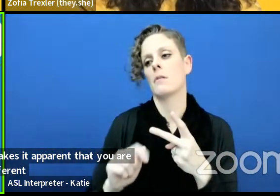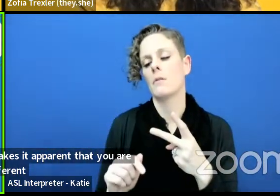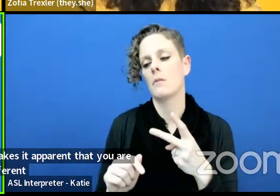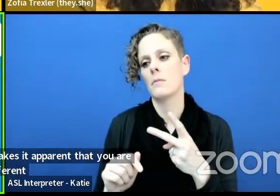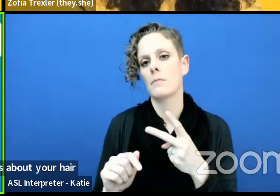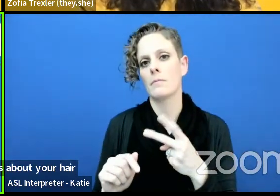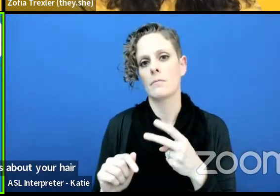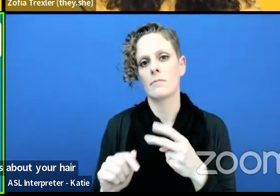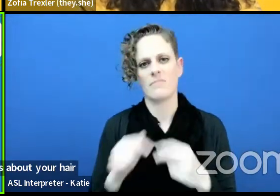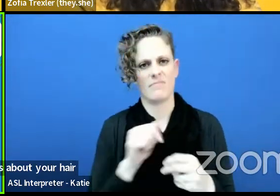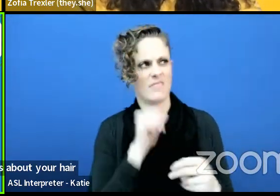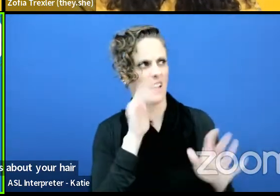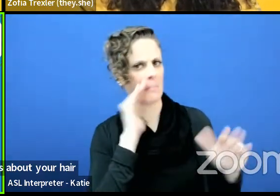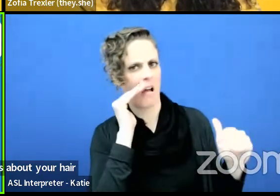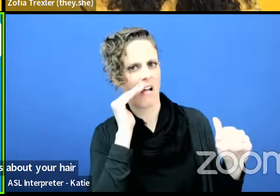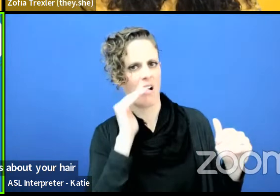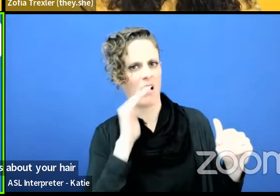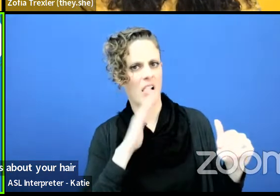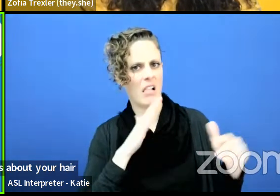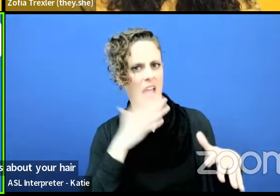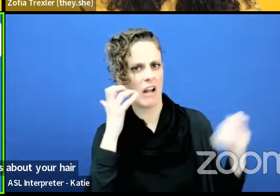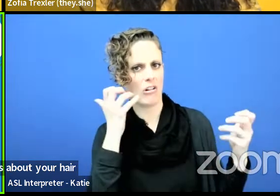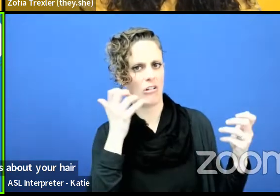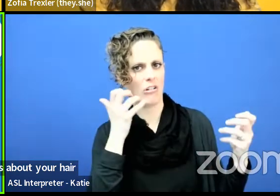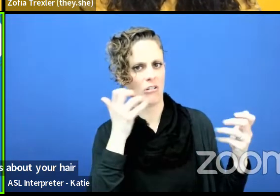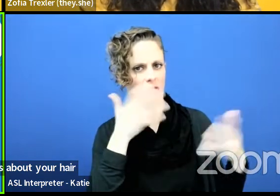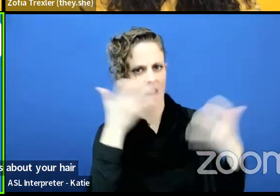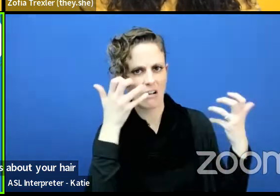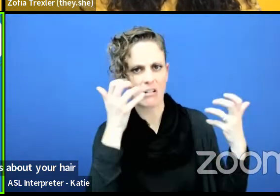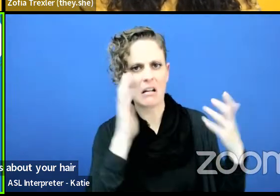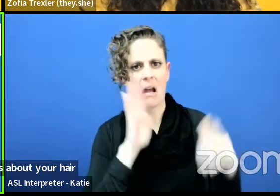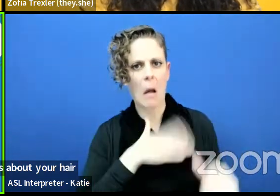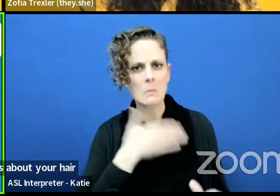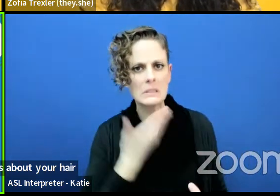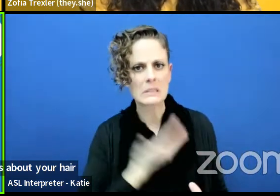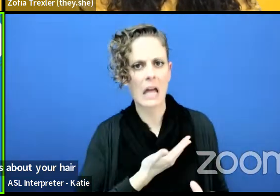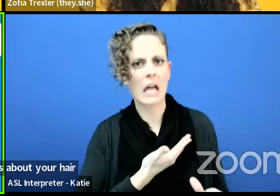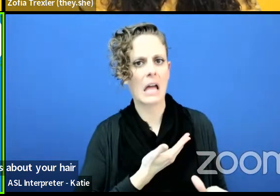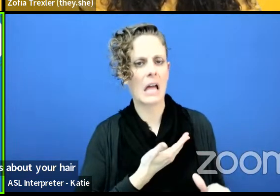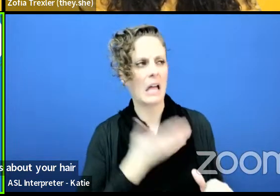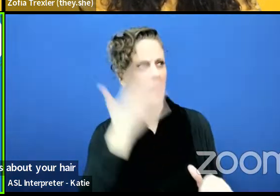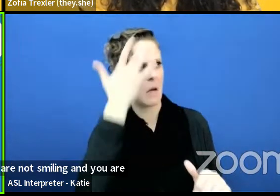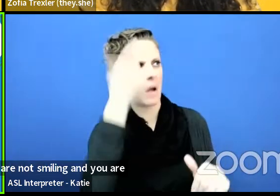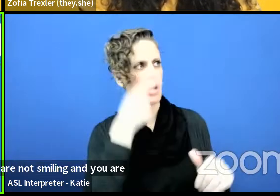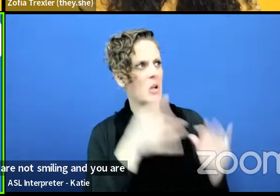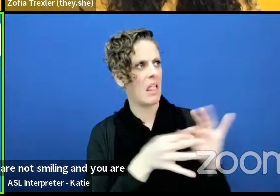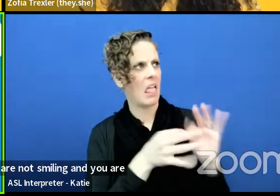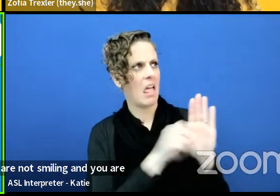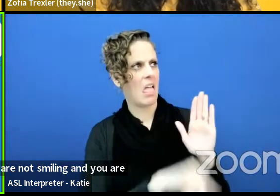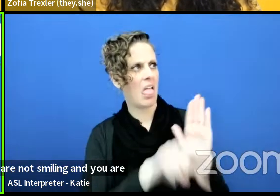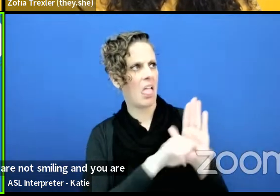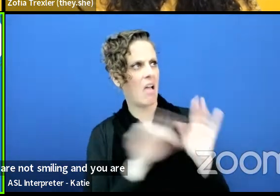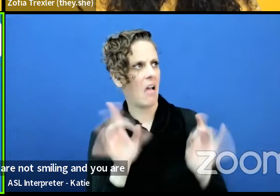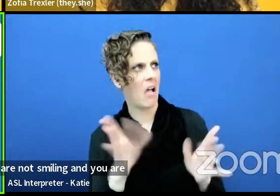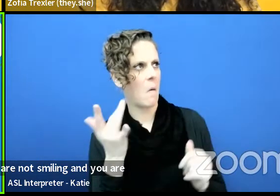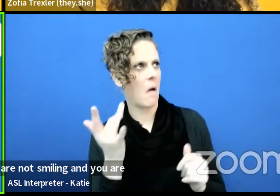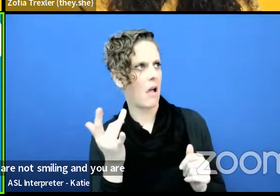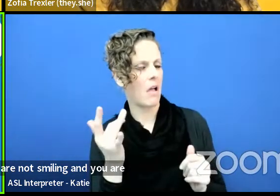not smiling, you're upset, you're angry. Why do you have to say things hostile?